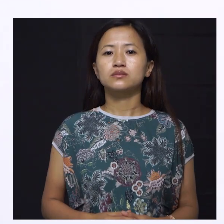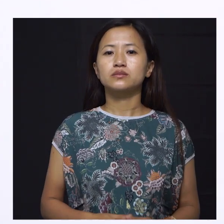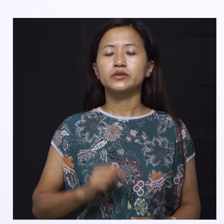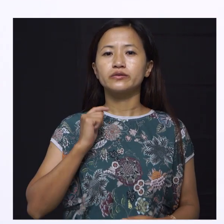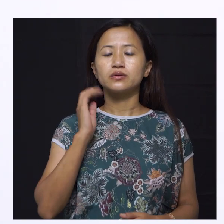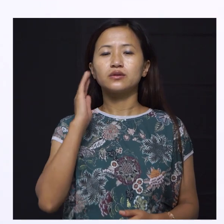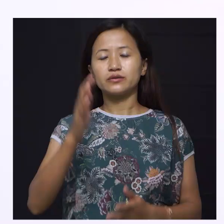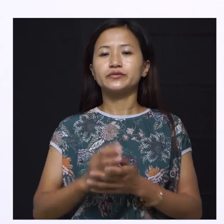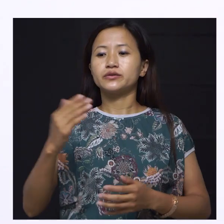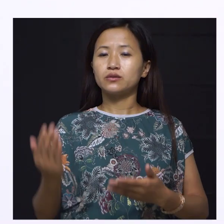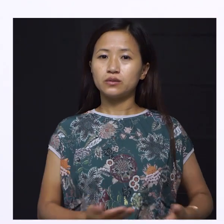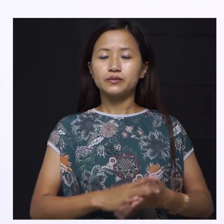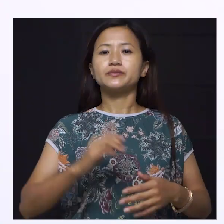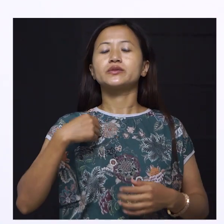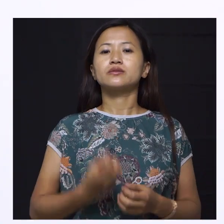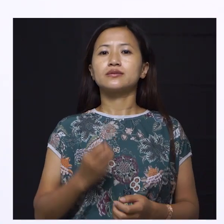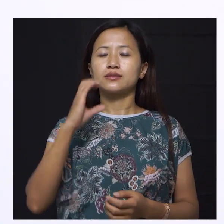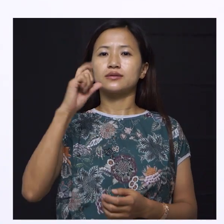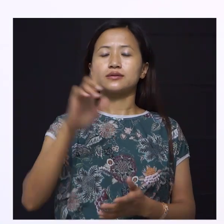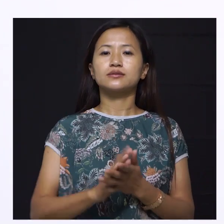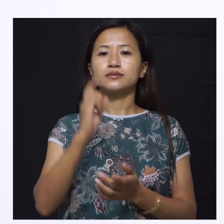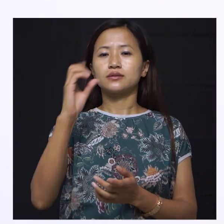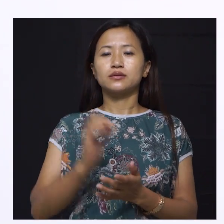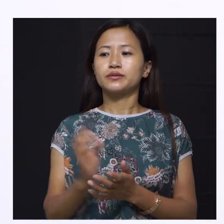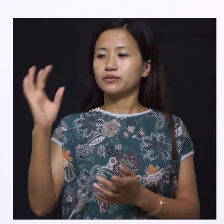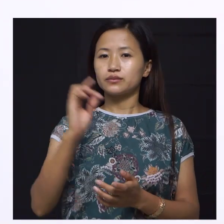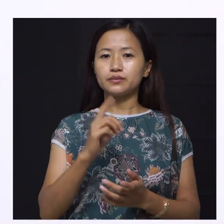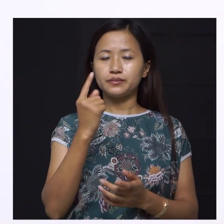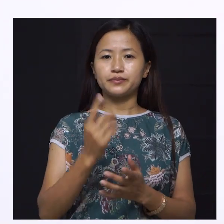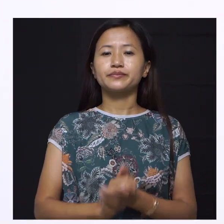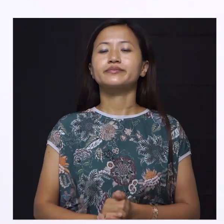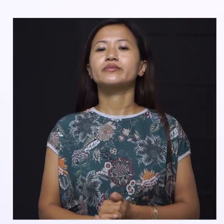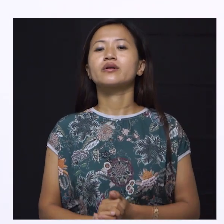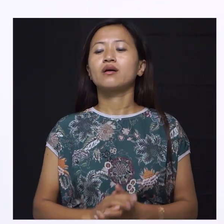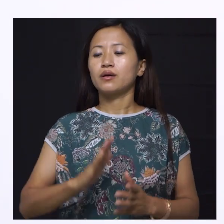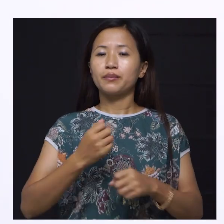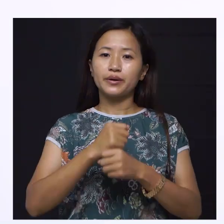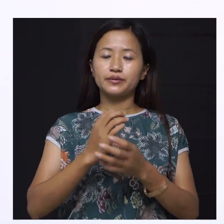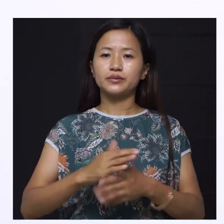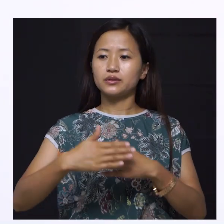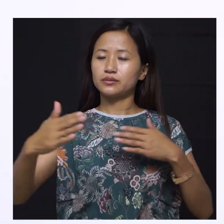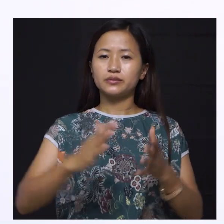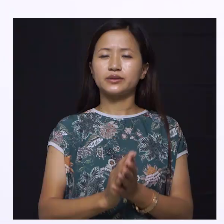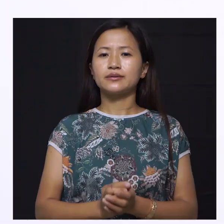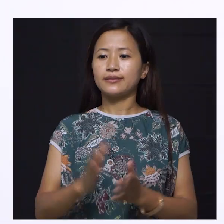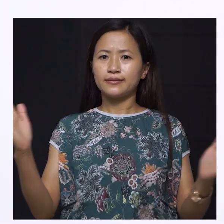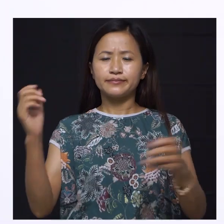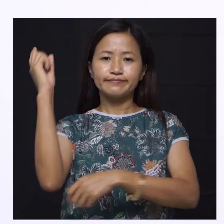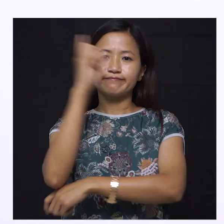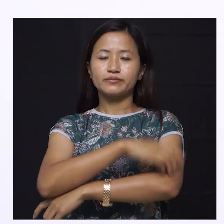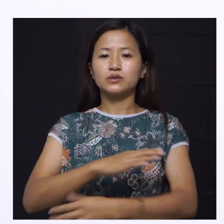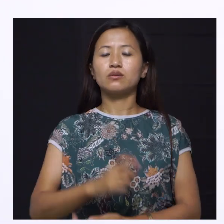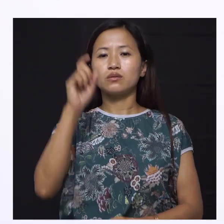Hello, a very warm welcome to all my dear class 10 students once again. We are meeting after a gap of so many days, and I